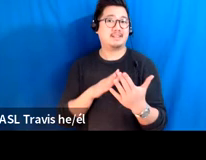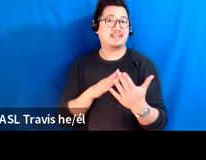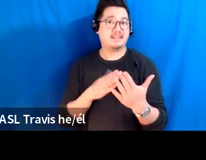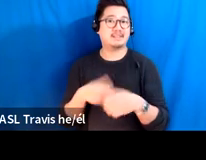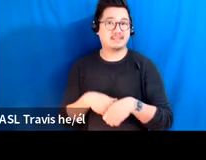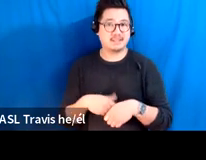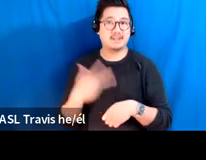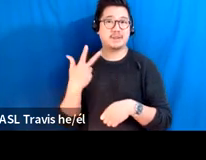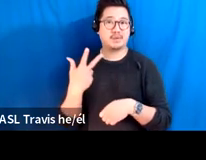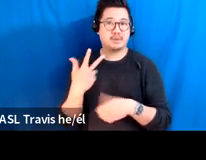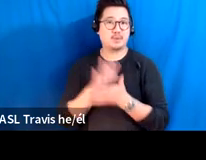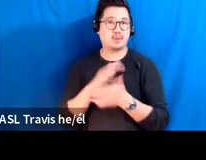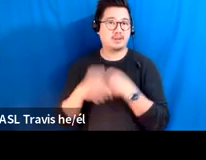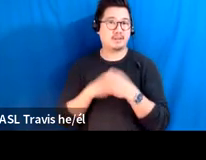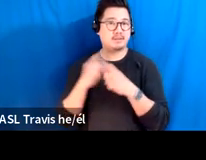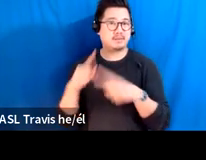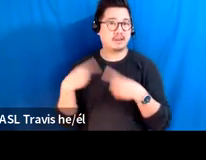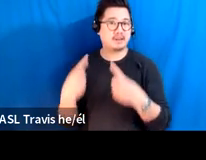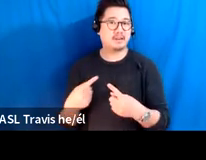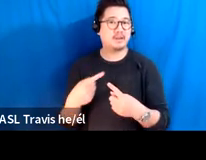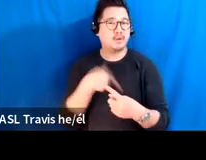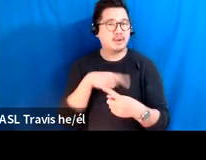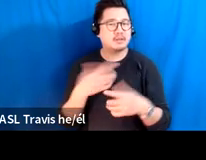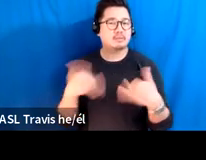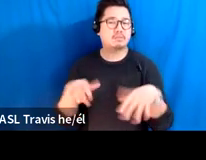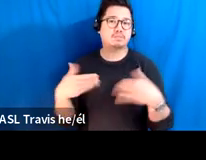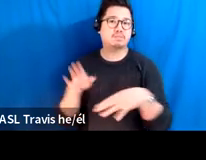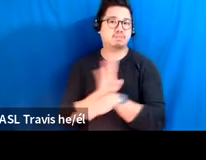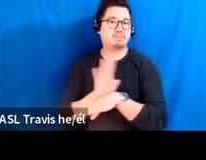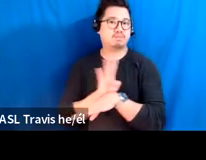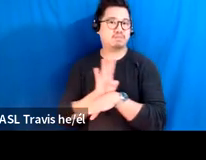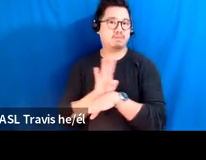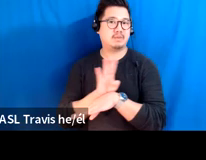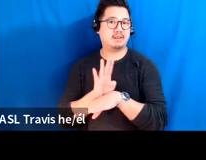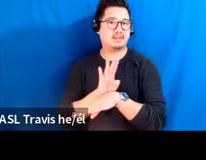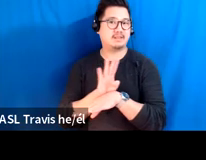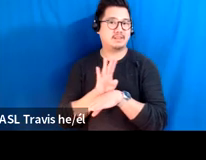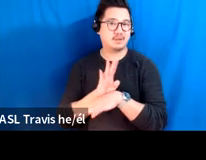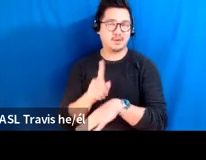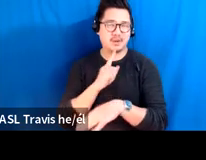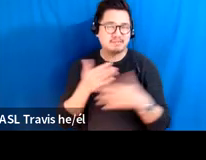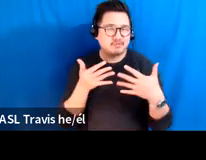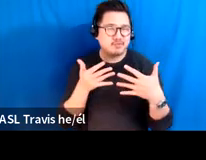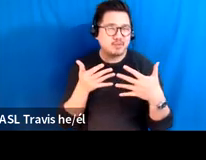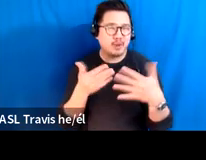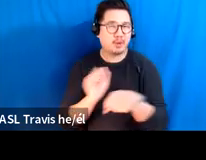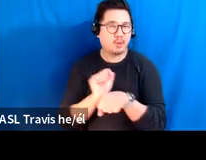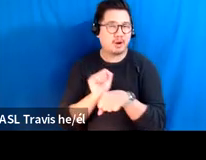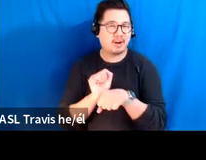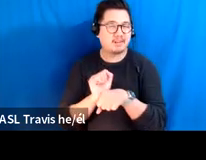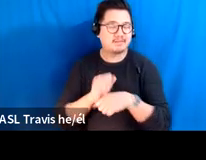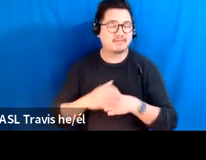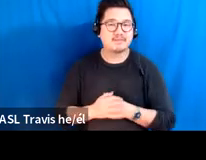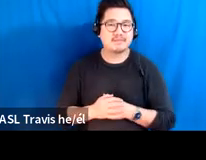three school years we've still been extremely busy advancing this work and moving it forward an